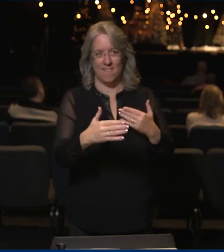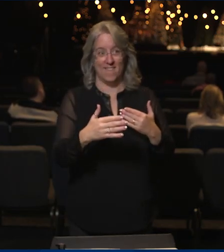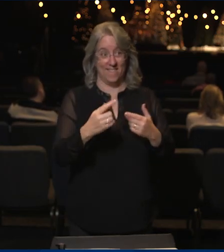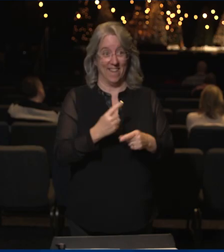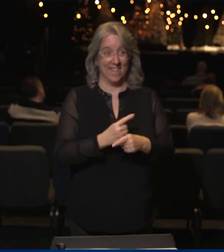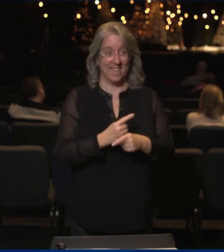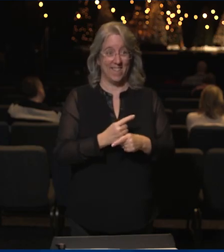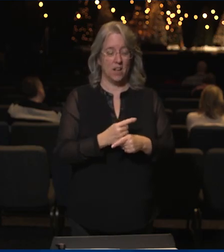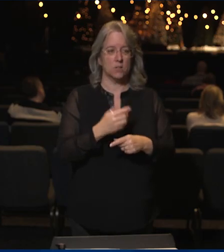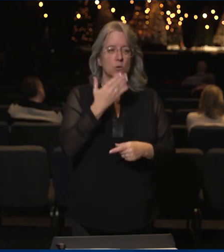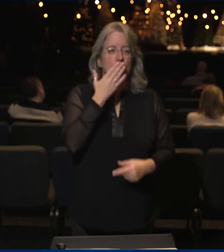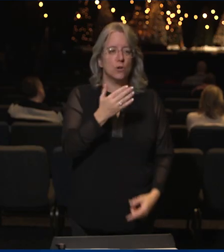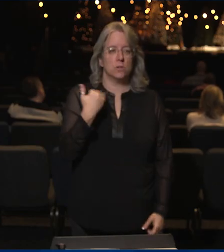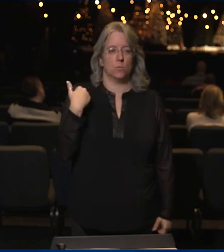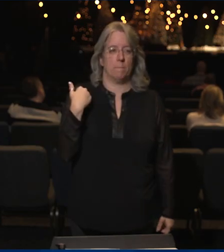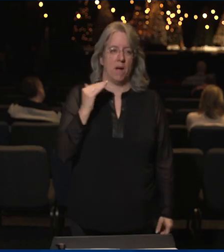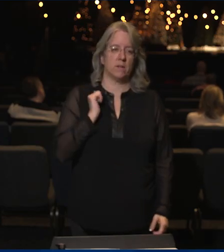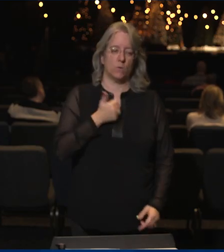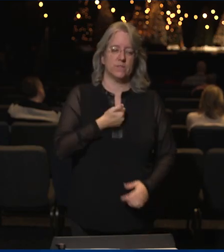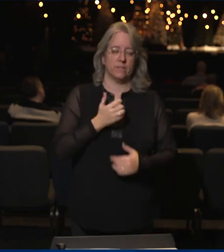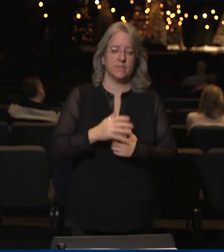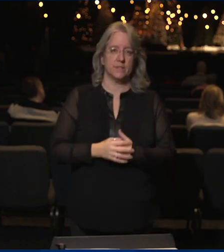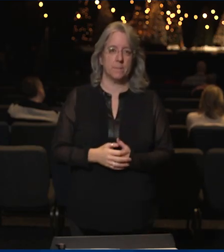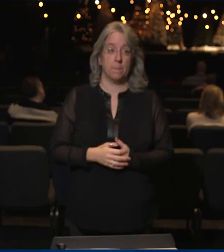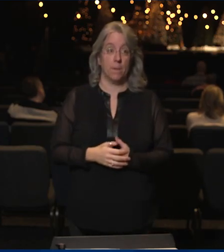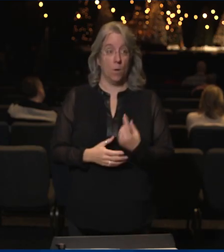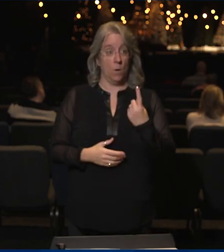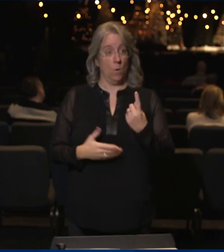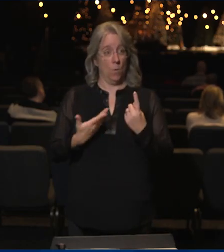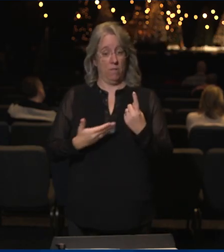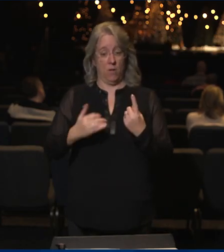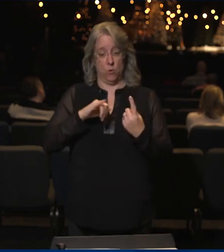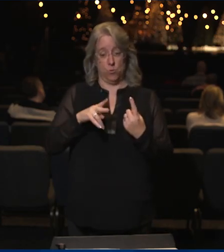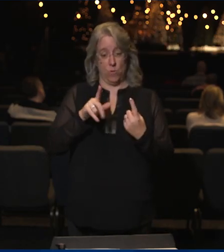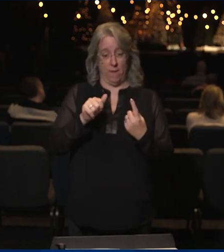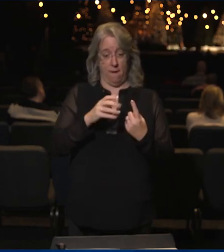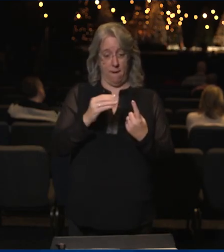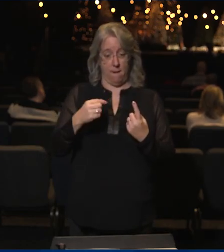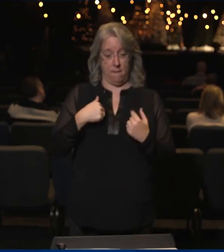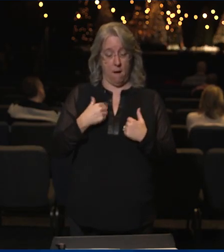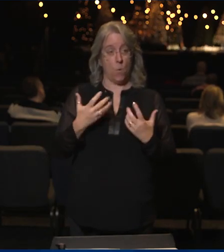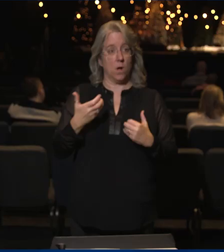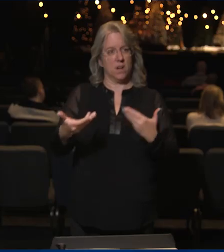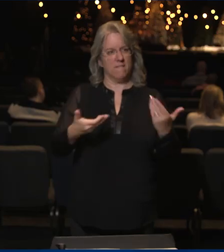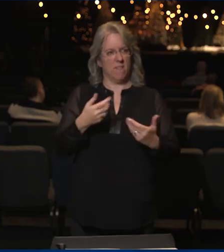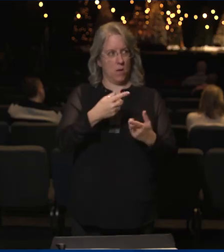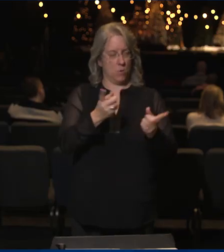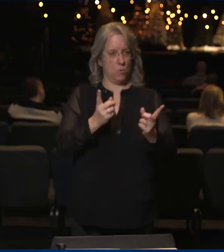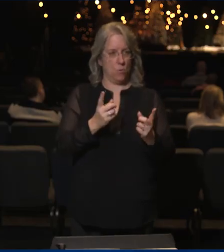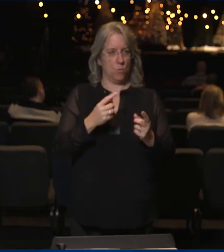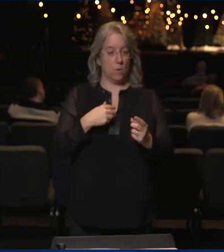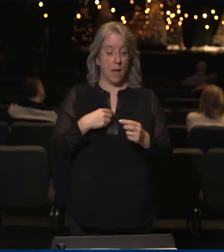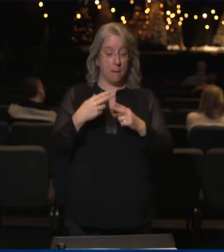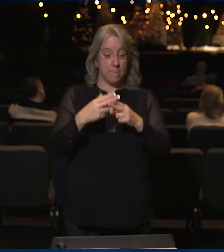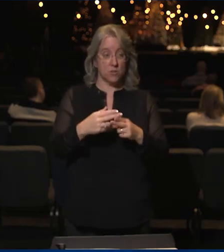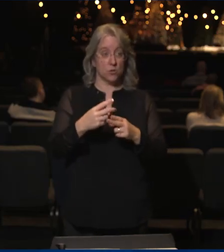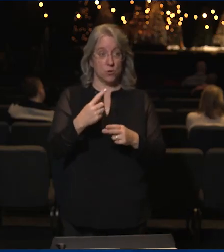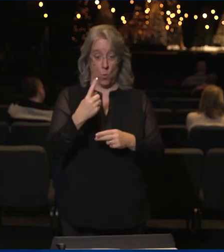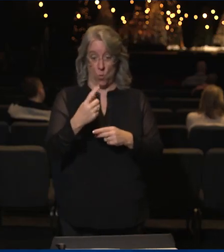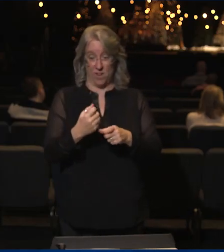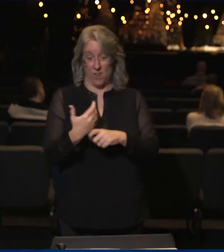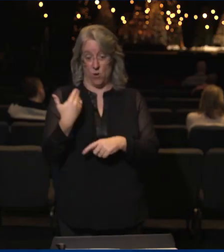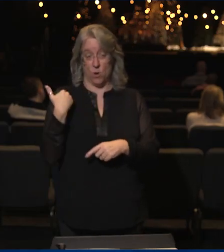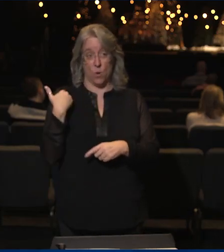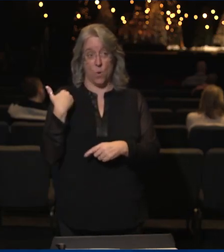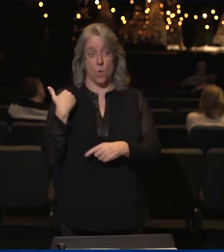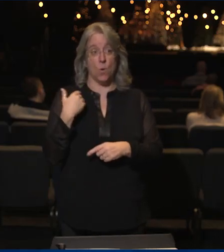One of the things that Julie and I want to invite you into this week, so I mentioned a year ago we started a